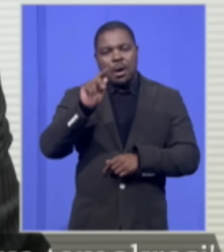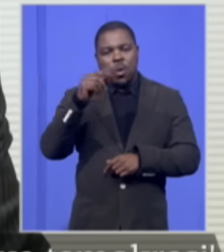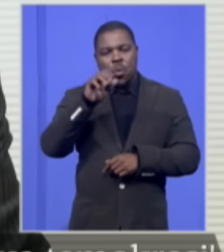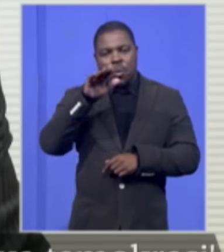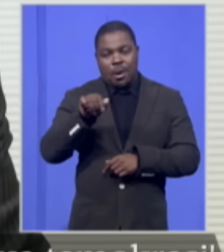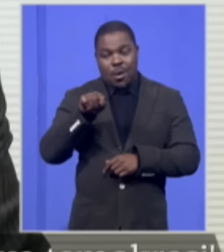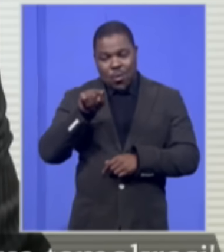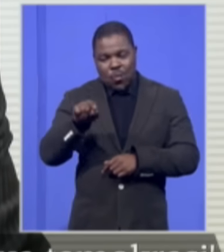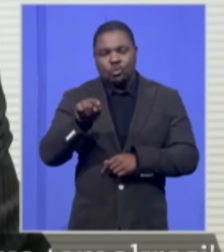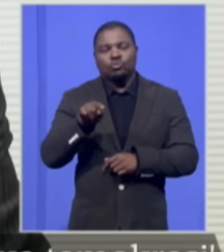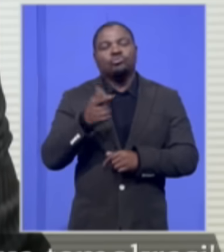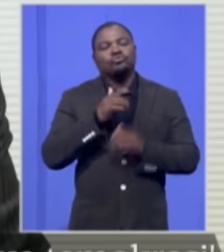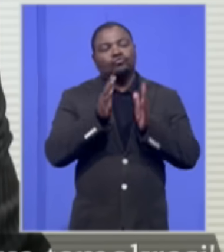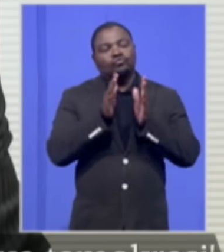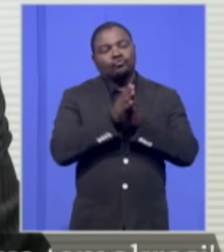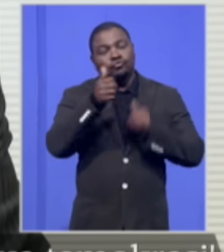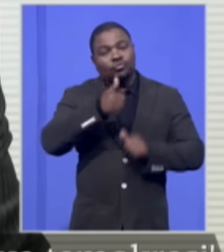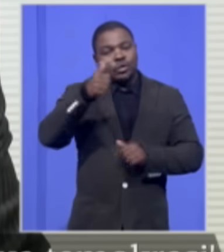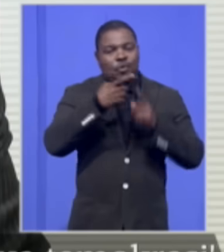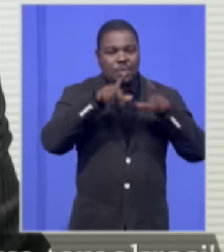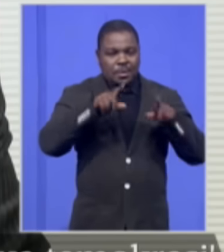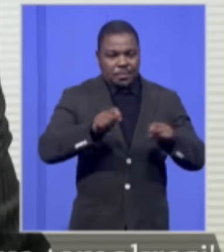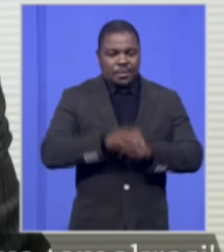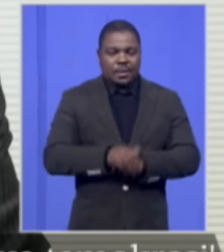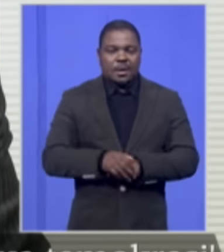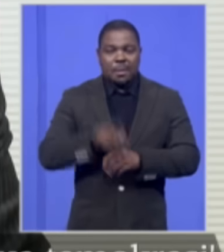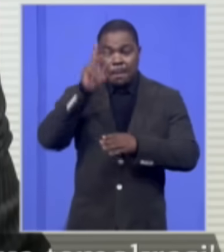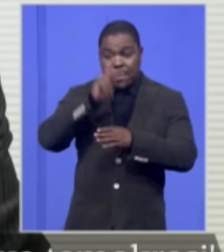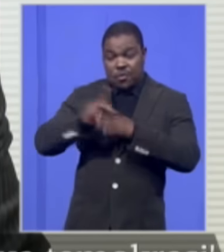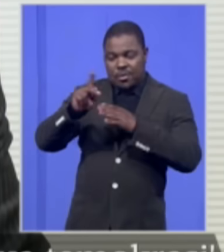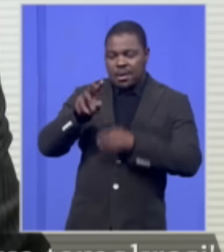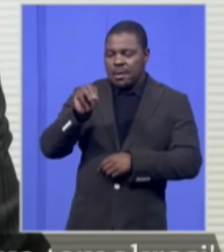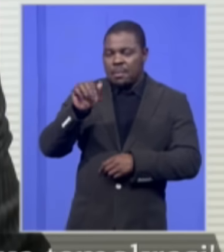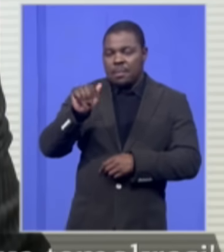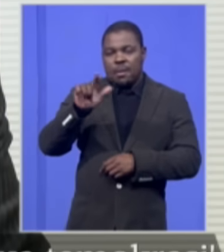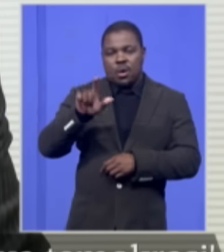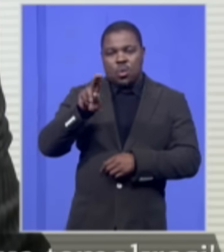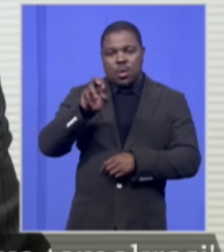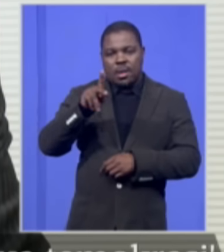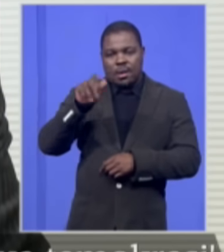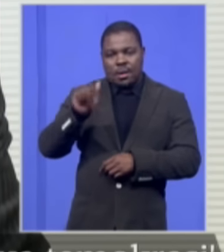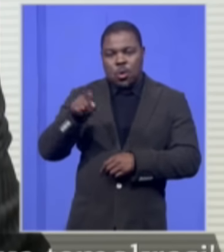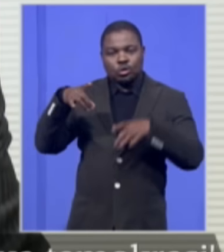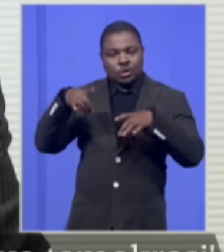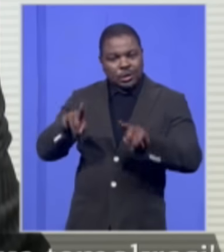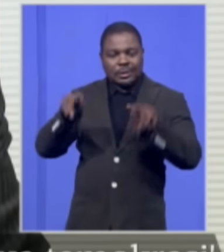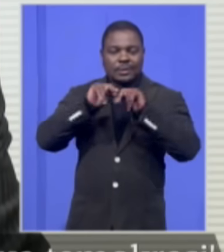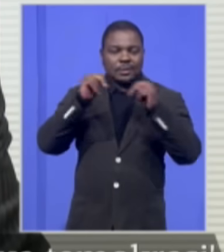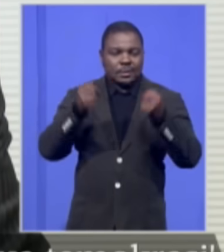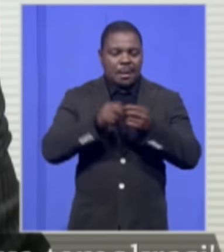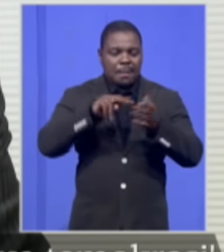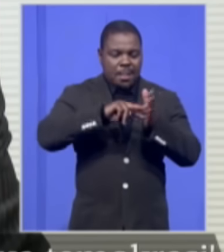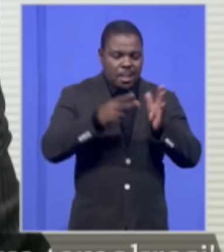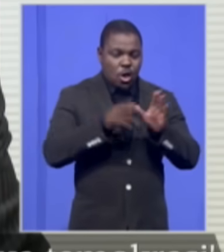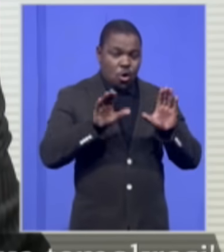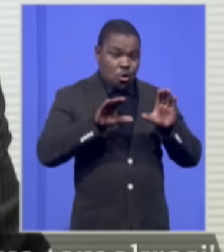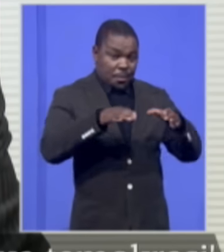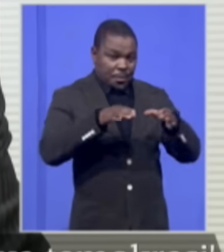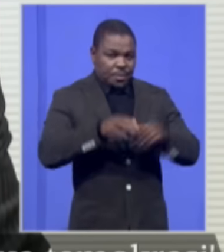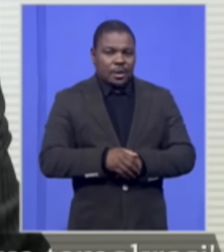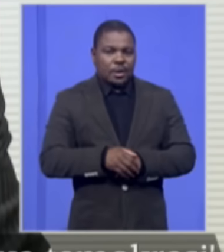Town. Professor Tinyiko Maluleke, Chairperson of the National Planning Commission.